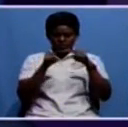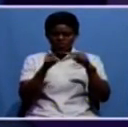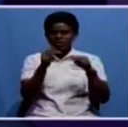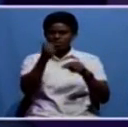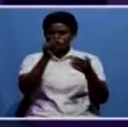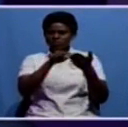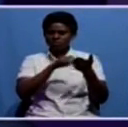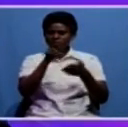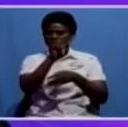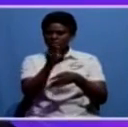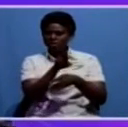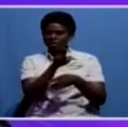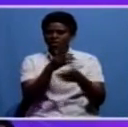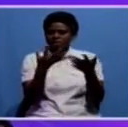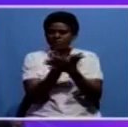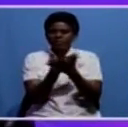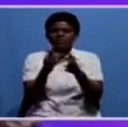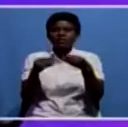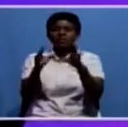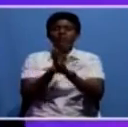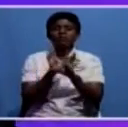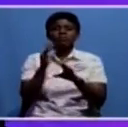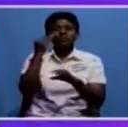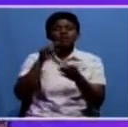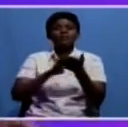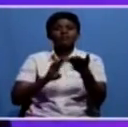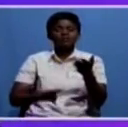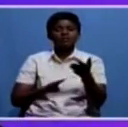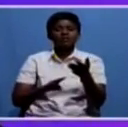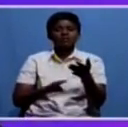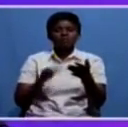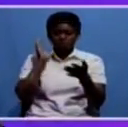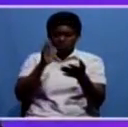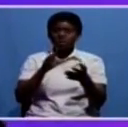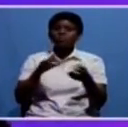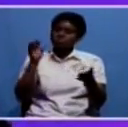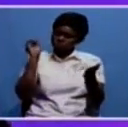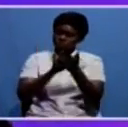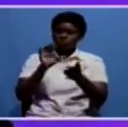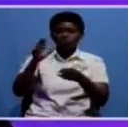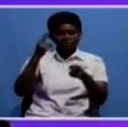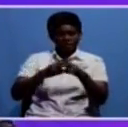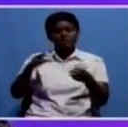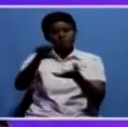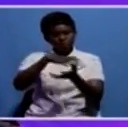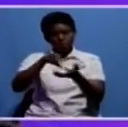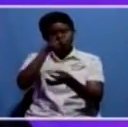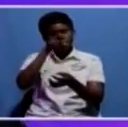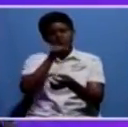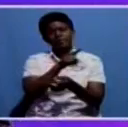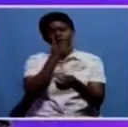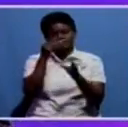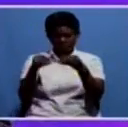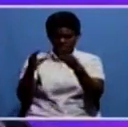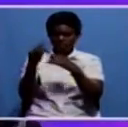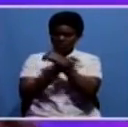$10 million, he's afraid to give to a Zambian because he believes he'll be embroiled in corruption. He'd rather give it to a foreigner, and we the Zambians will be